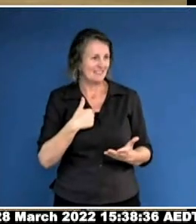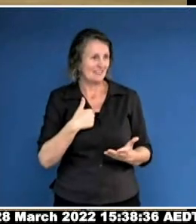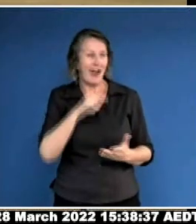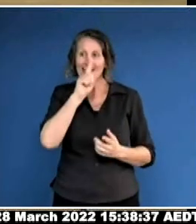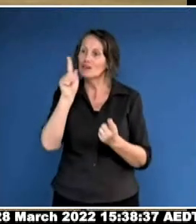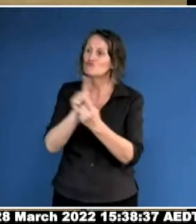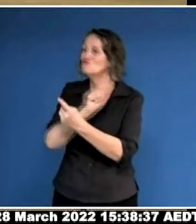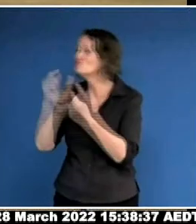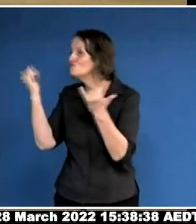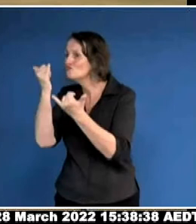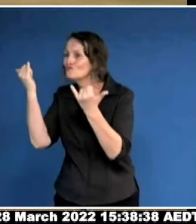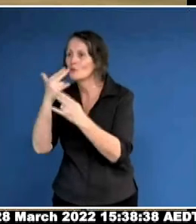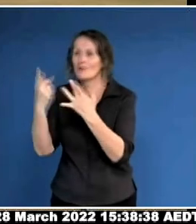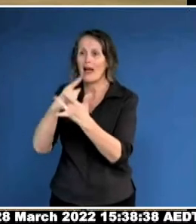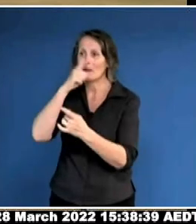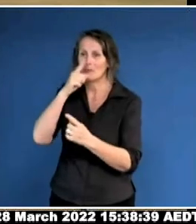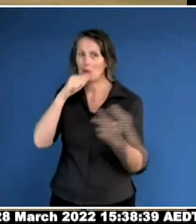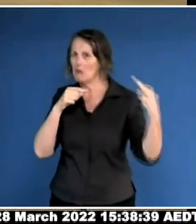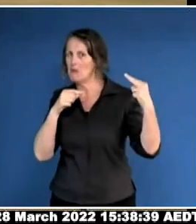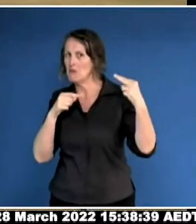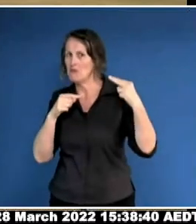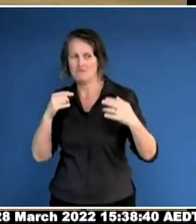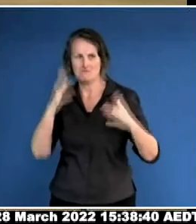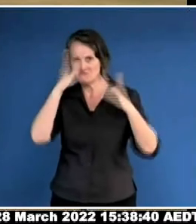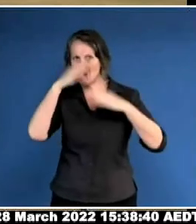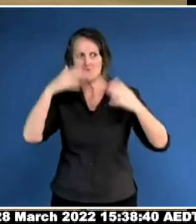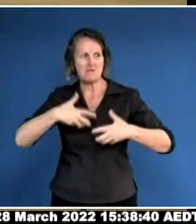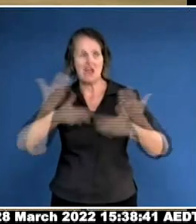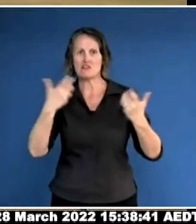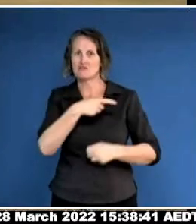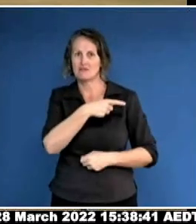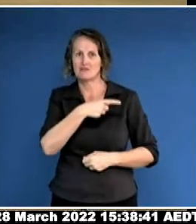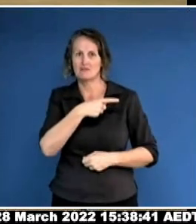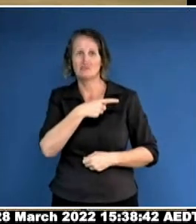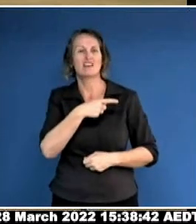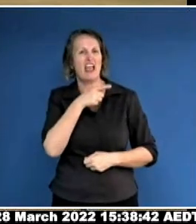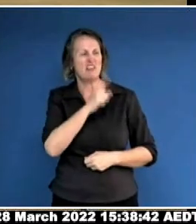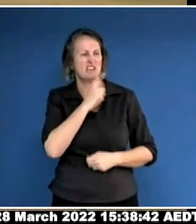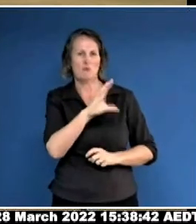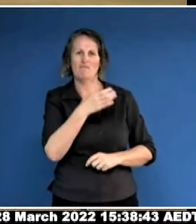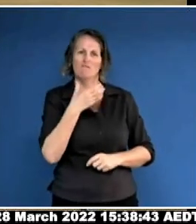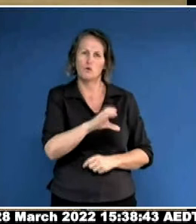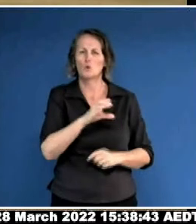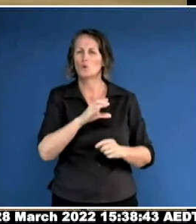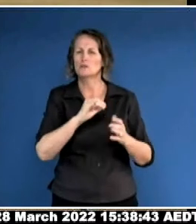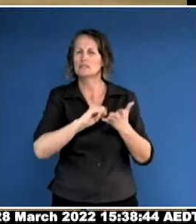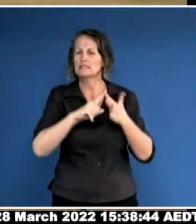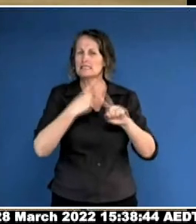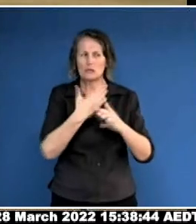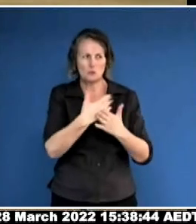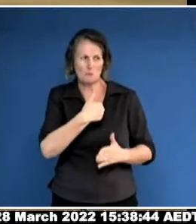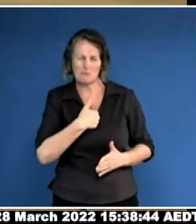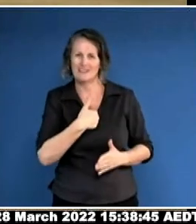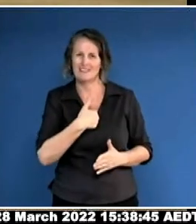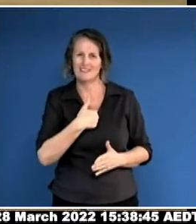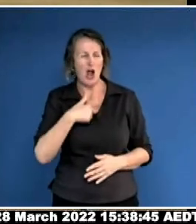other people or go socialising without him getting angry and it resulting in sexual coercion. I knew the things he was